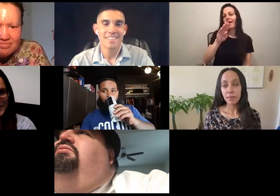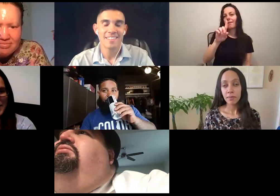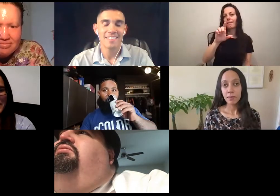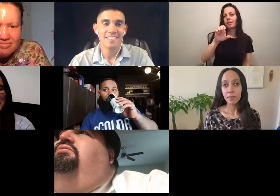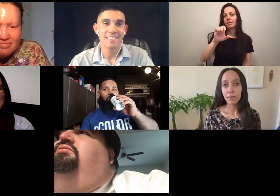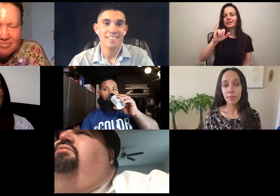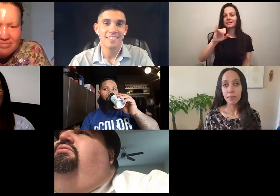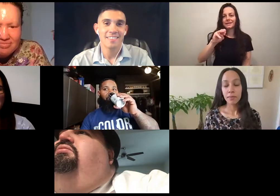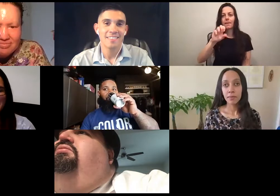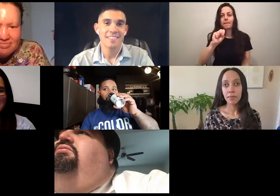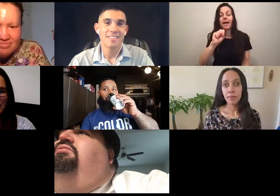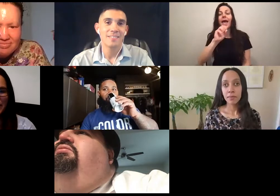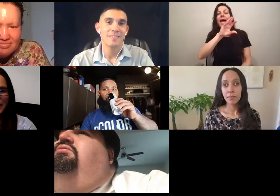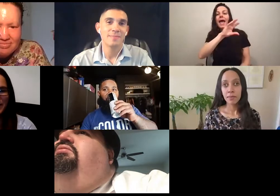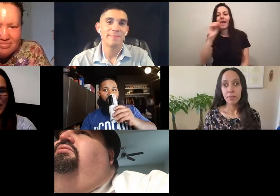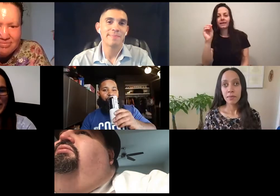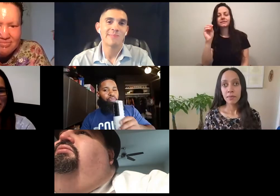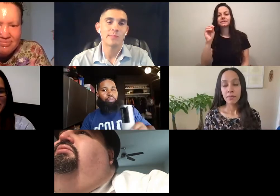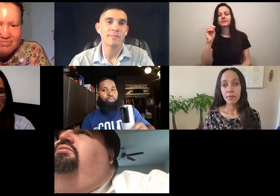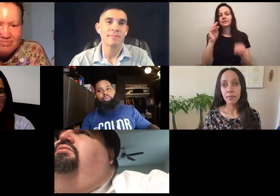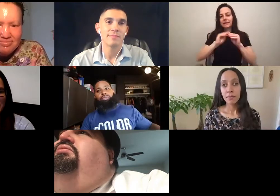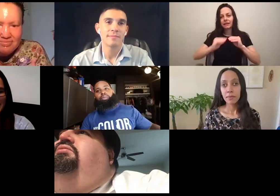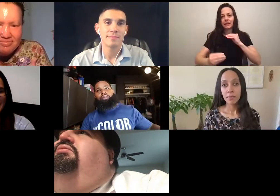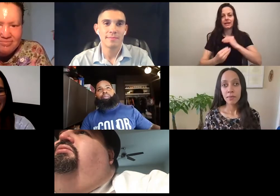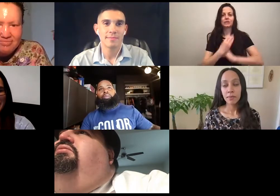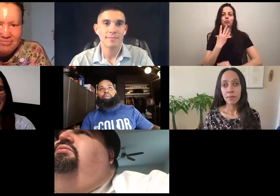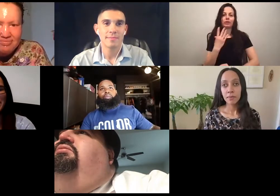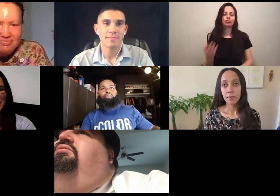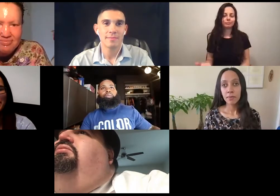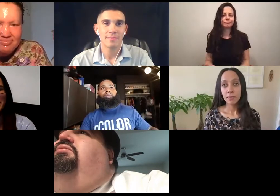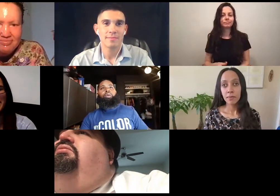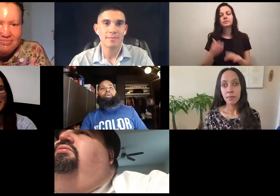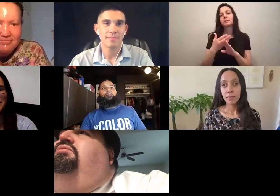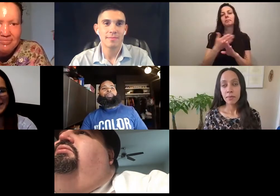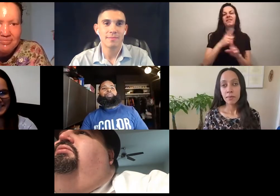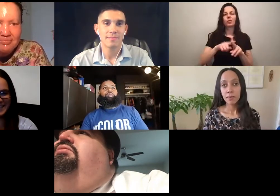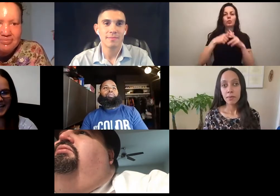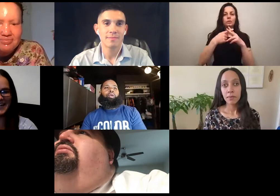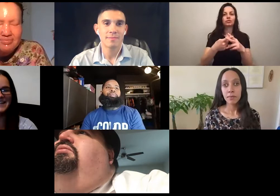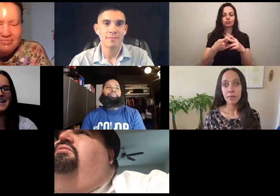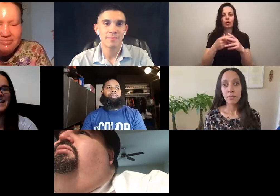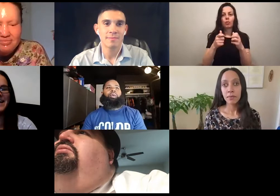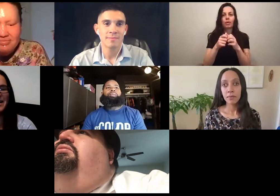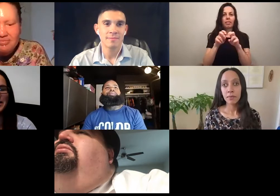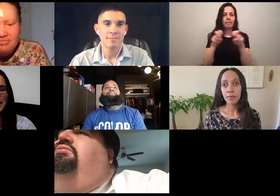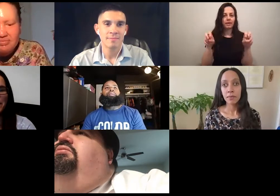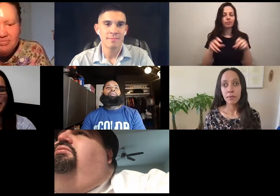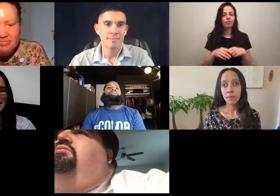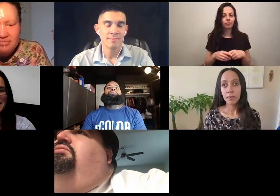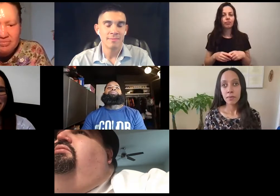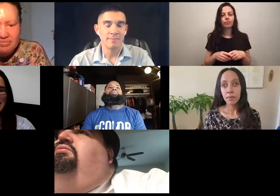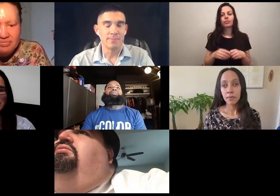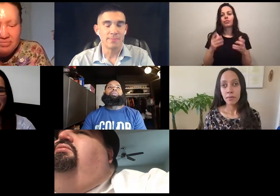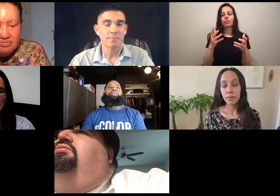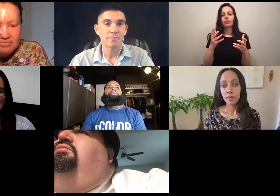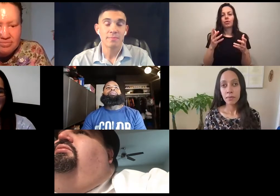Inspiration. So before we get started with the question portion of our event today, I want to